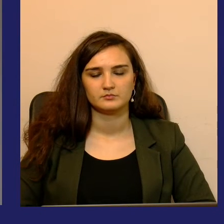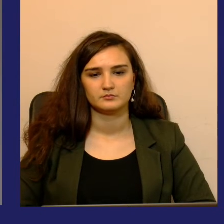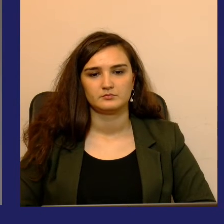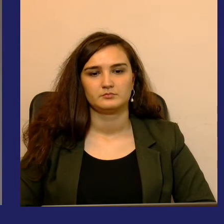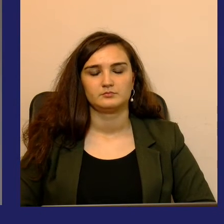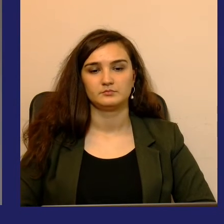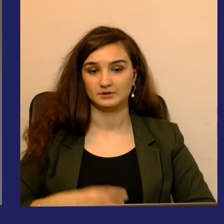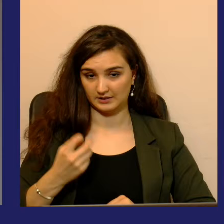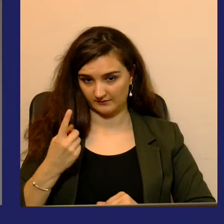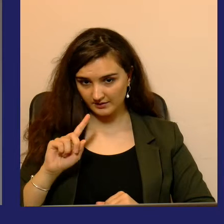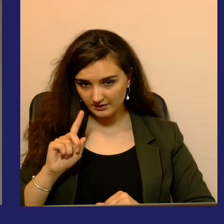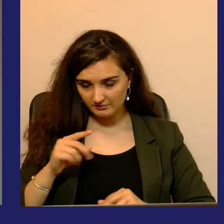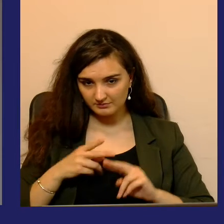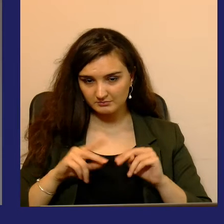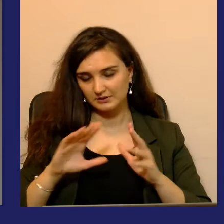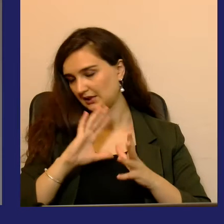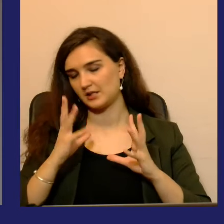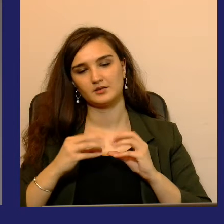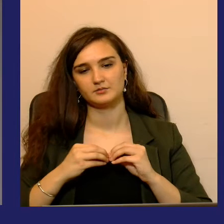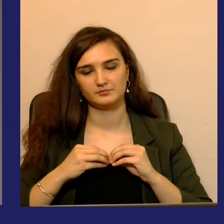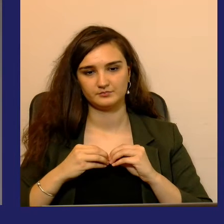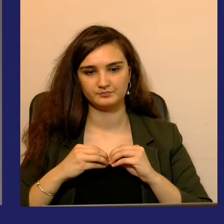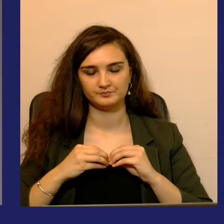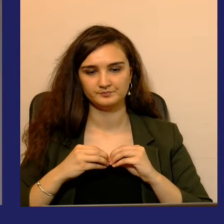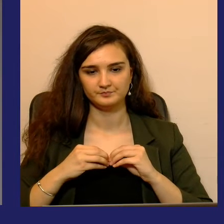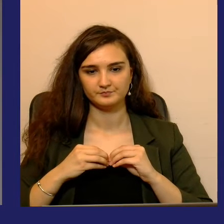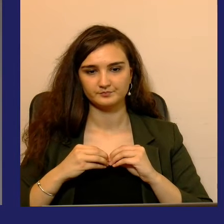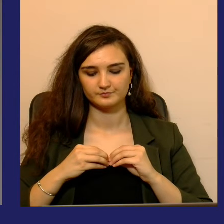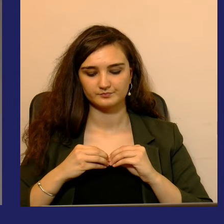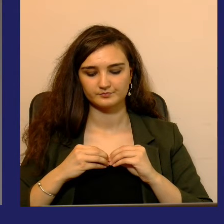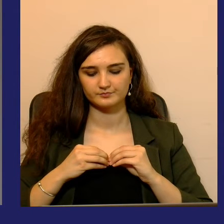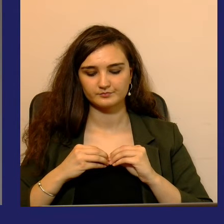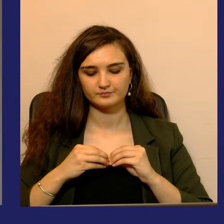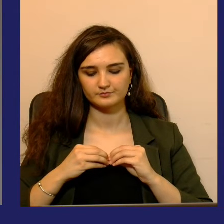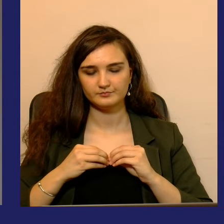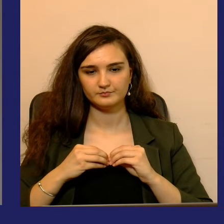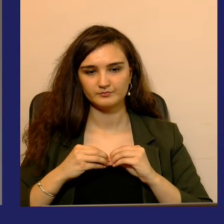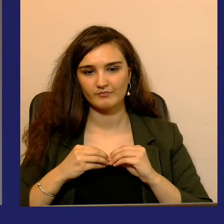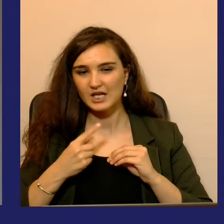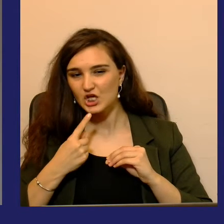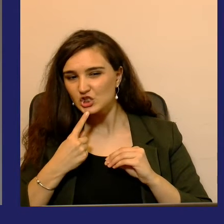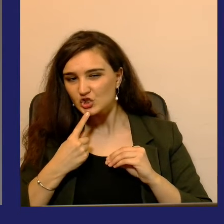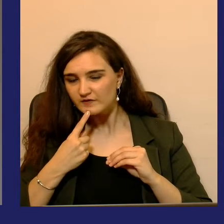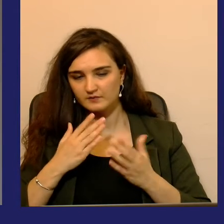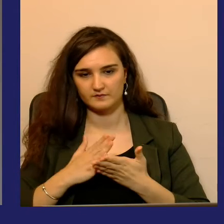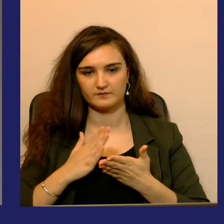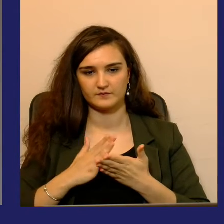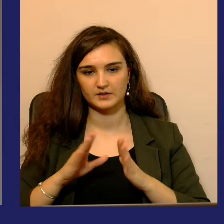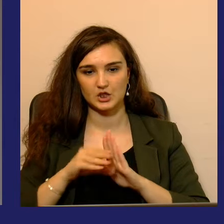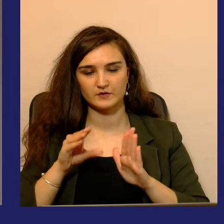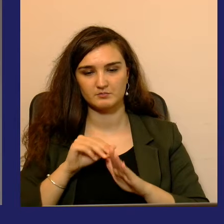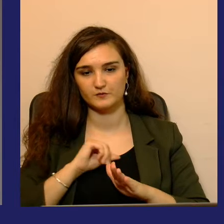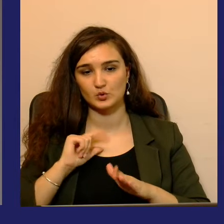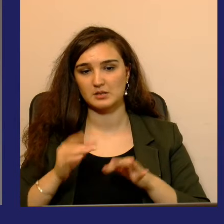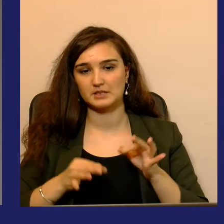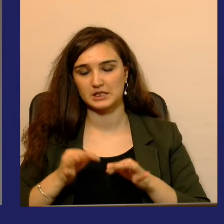of an election because it undermines competitiveness. So you may have a perfectly run election, but the integrity